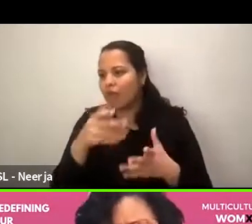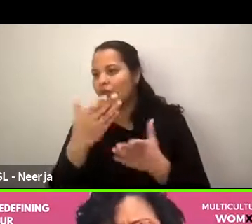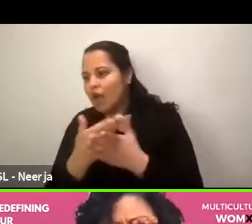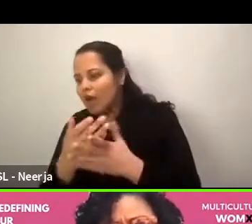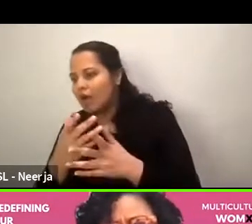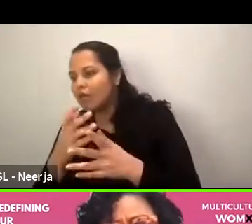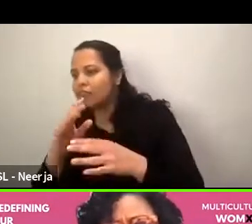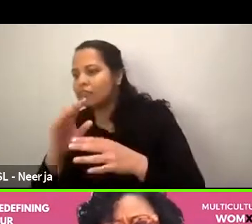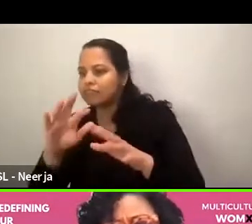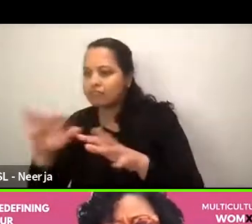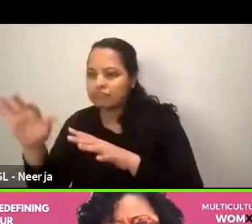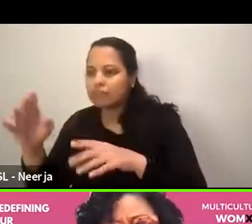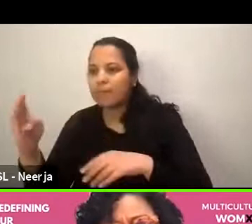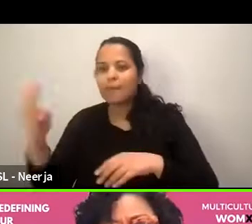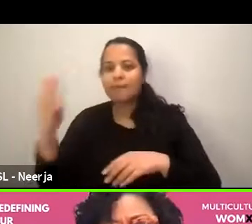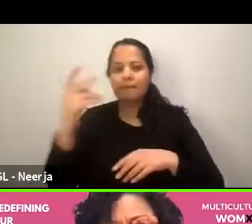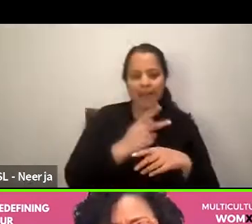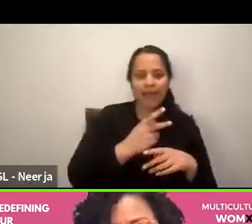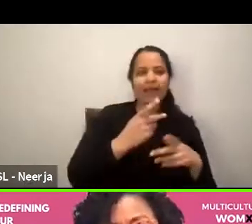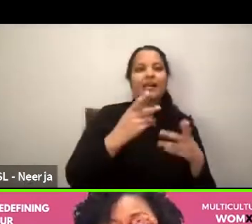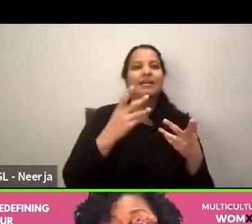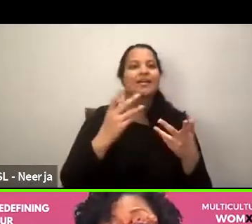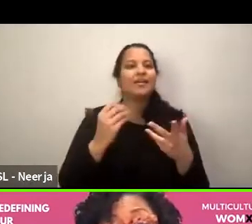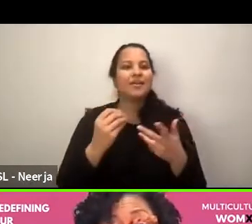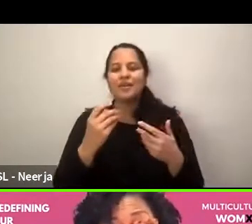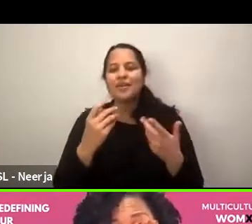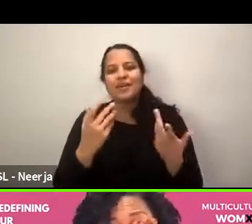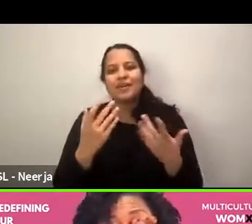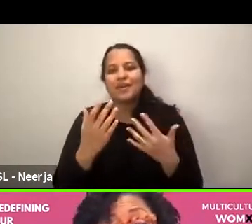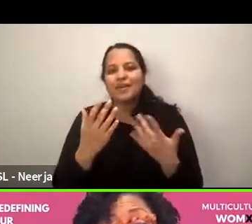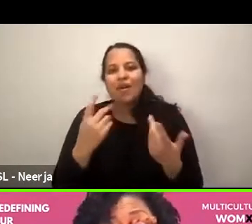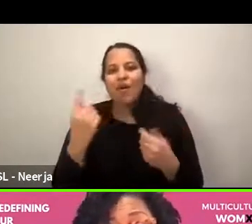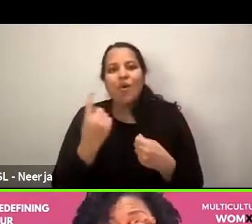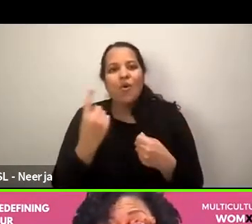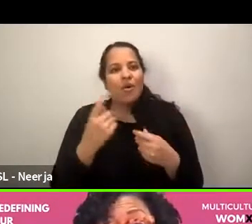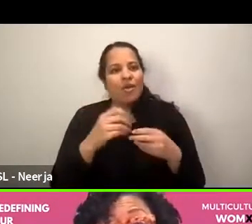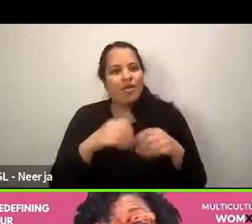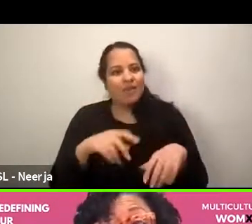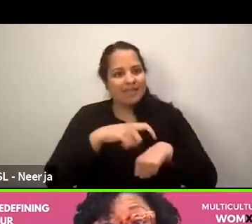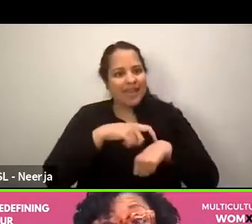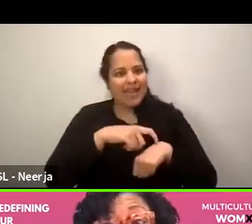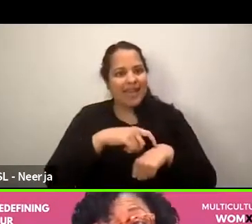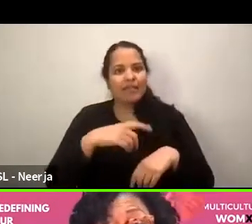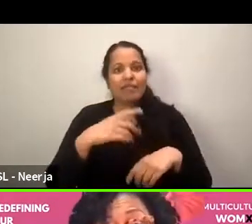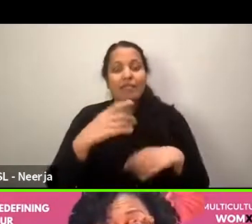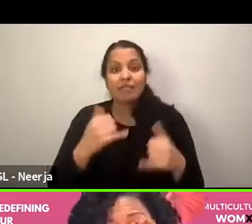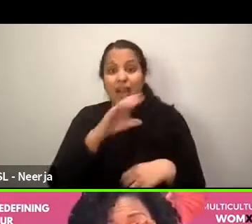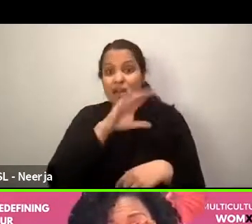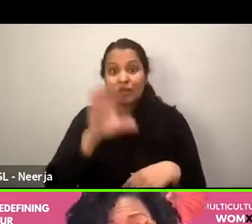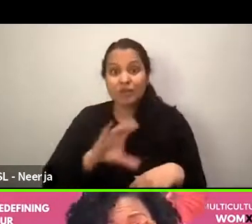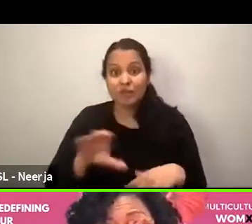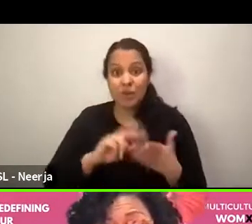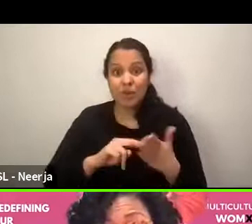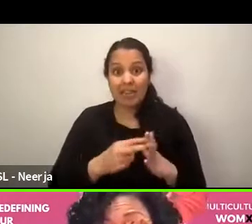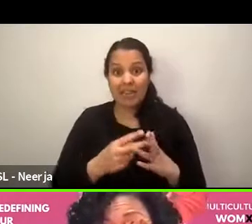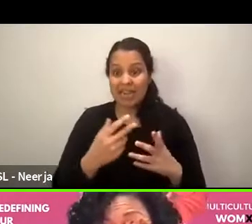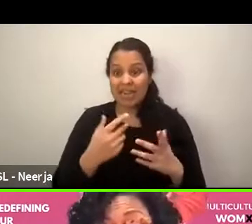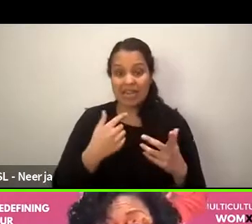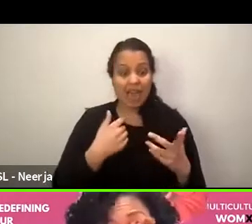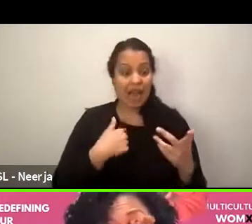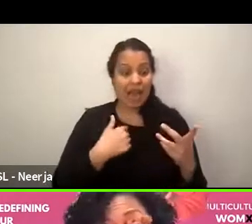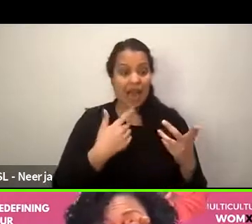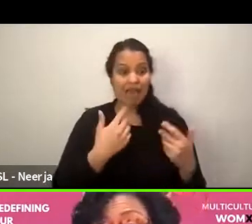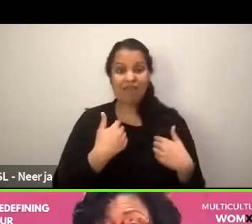even if I went out and came back in the same day. Now, because of Zoom, I can be in 3 different places. So that means I can have